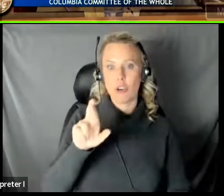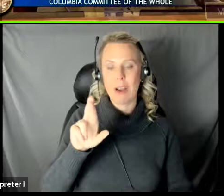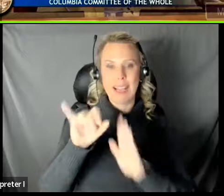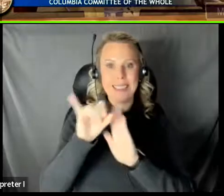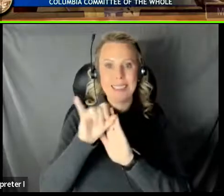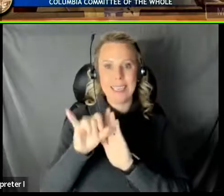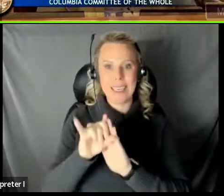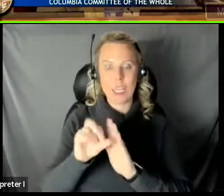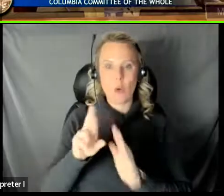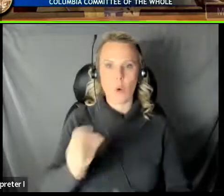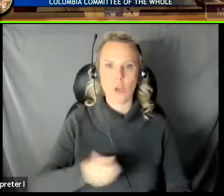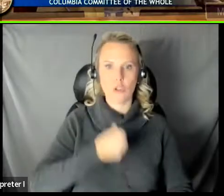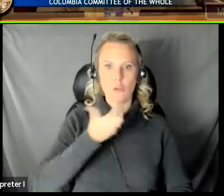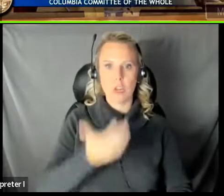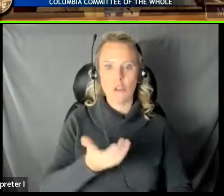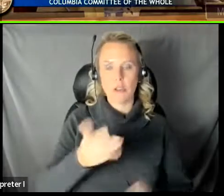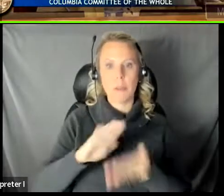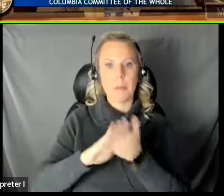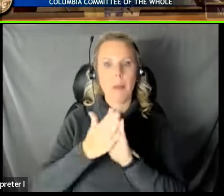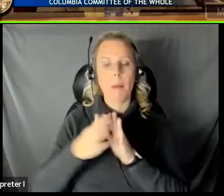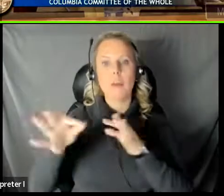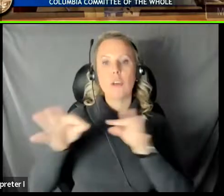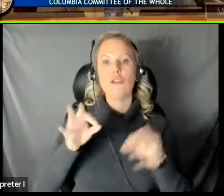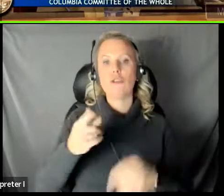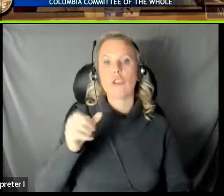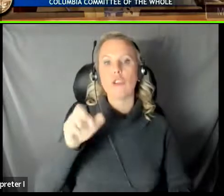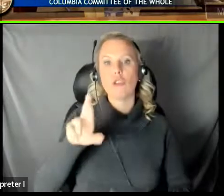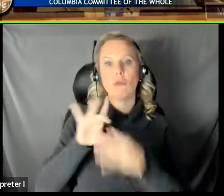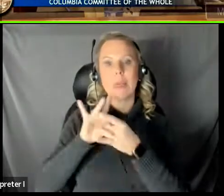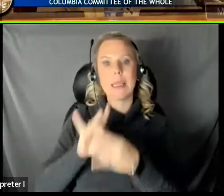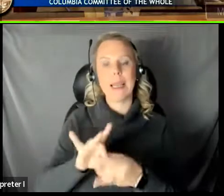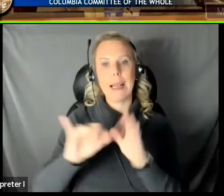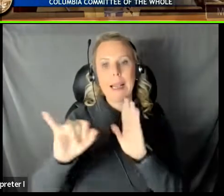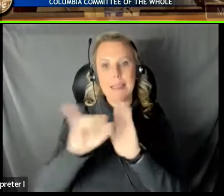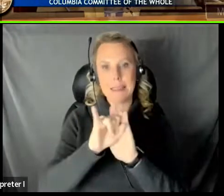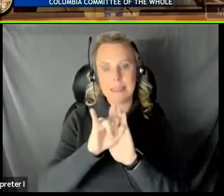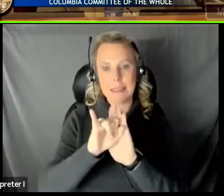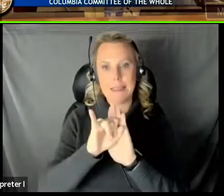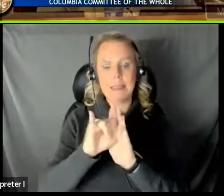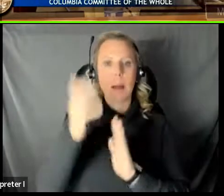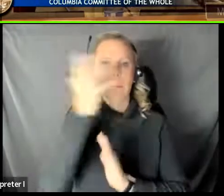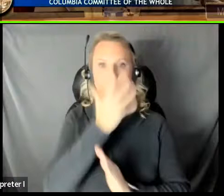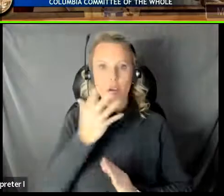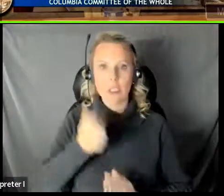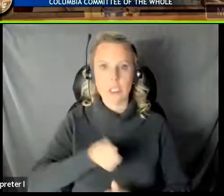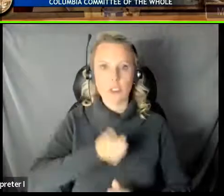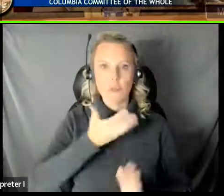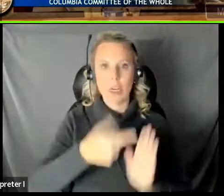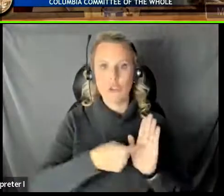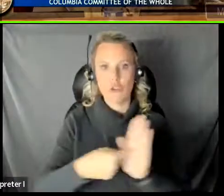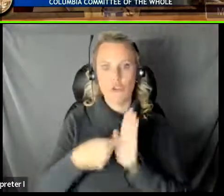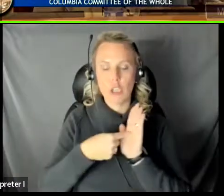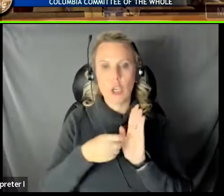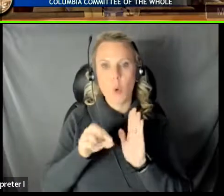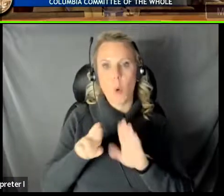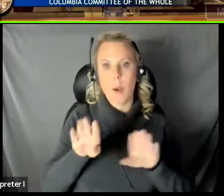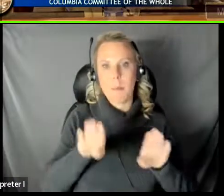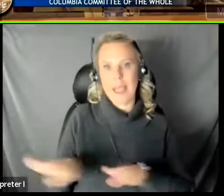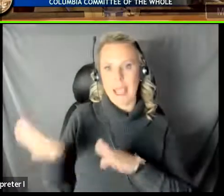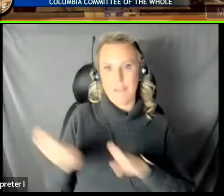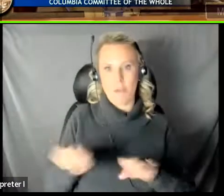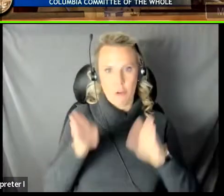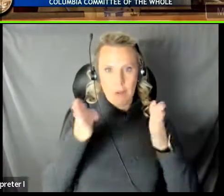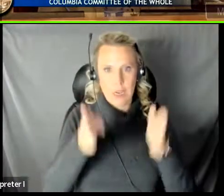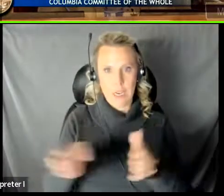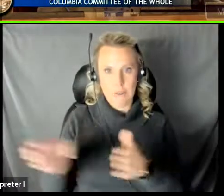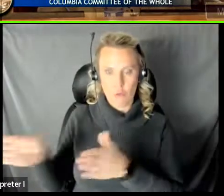or expression to be a gender-related identity, appearance, expression, or behavior of an